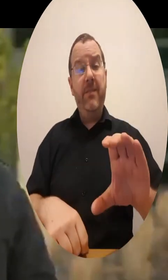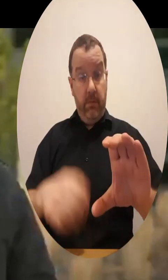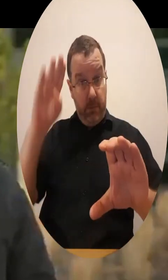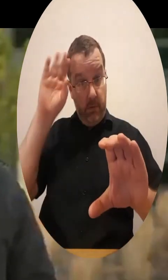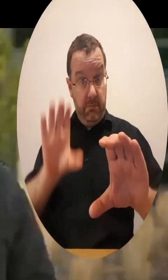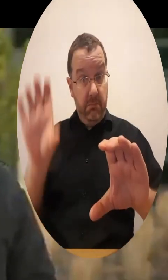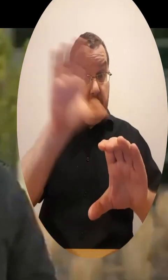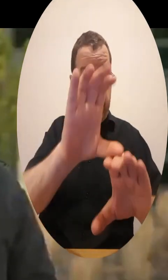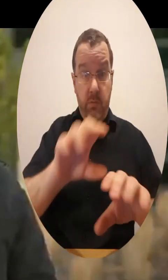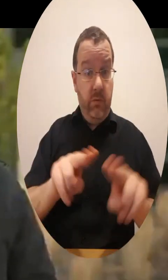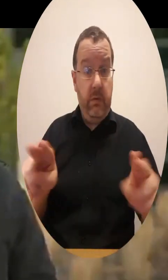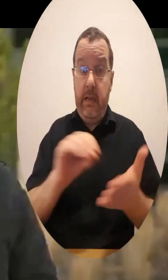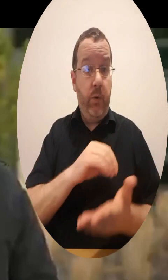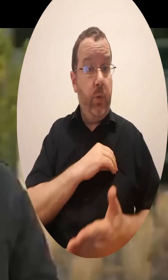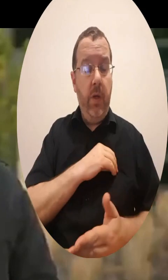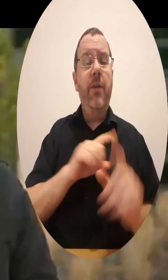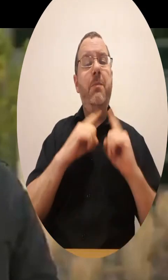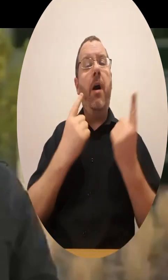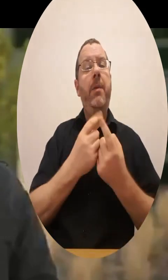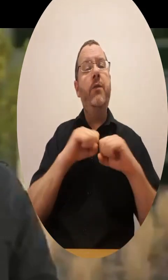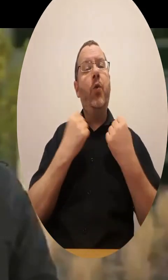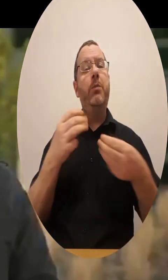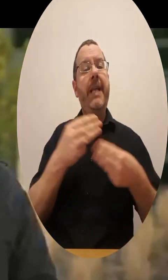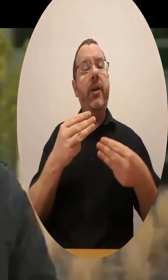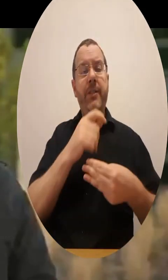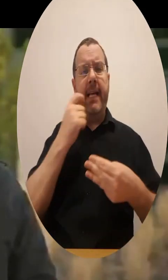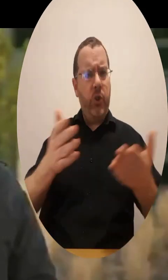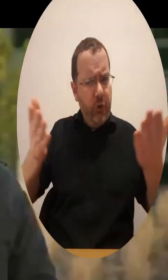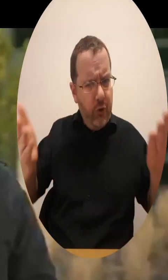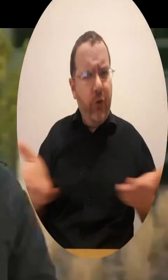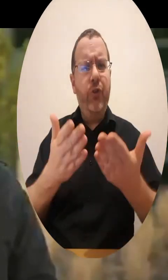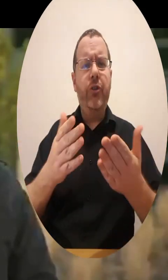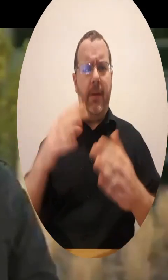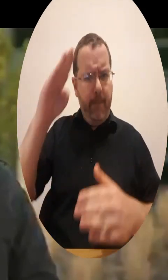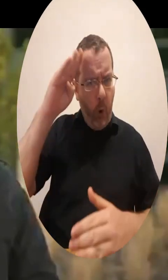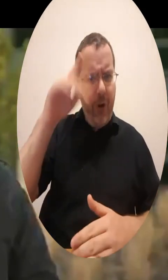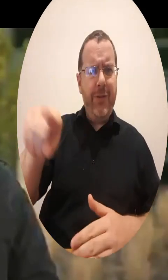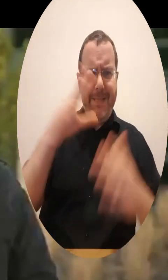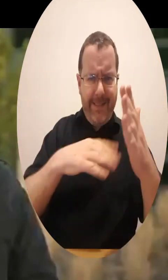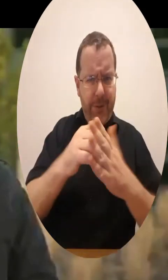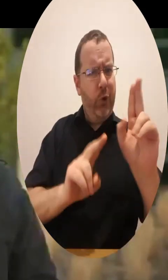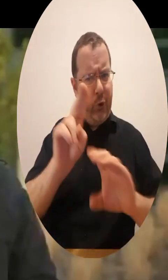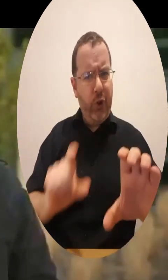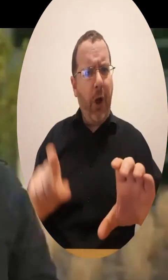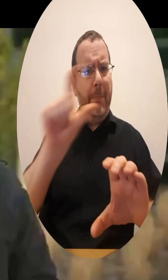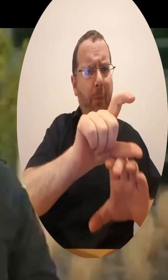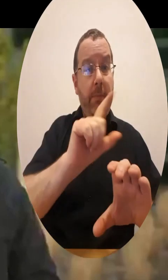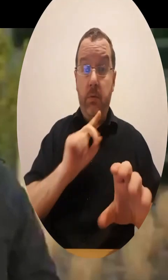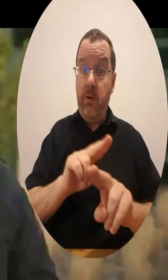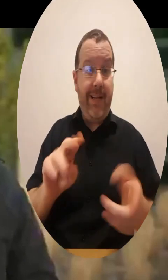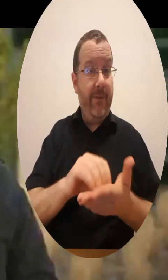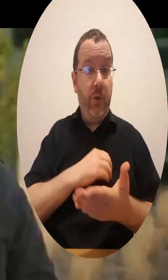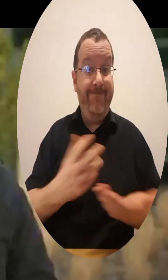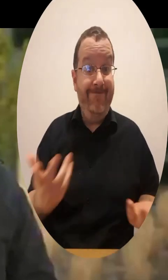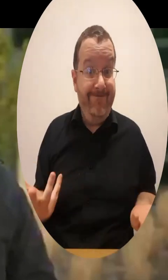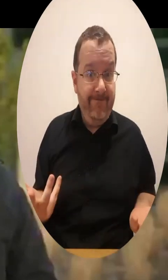The Department of Social Protection says it's strongly encouraging employers to do so, but there is no obligation.